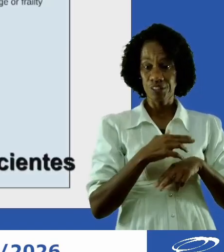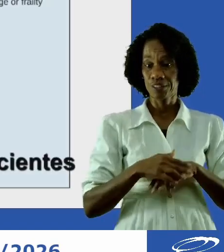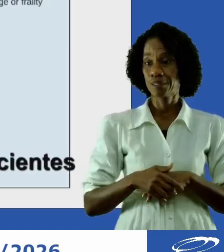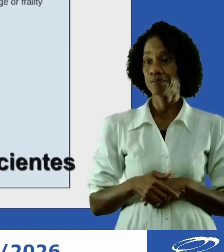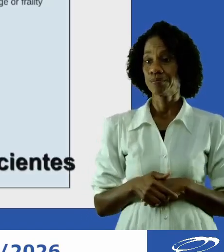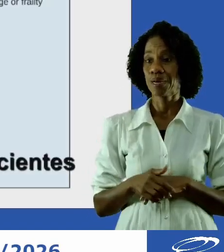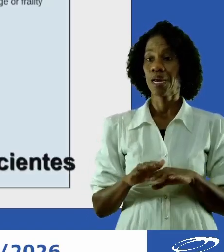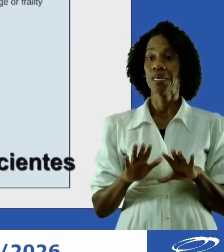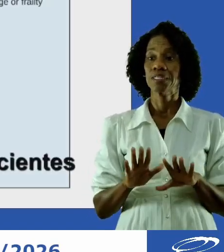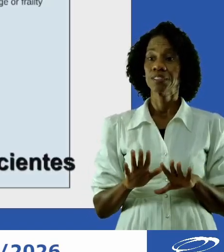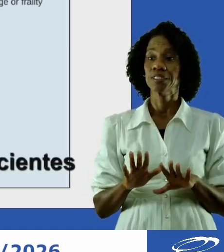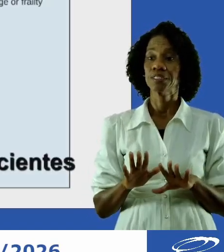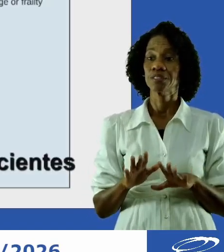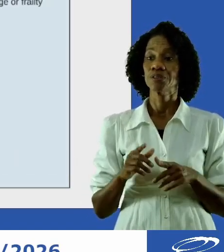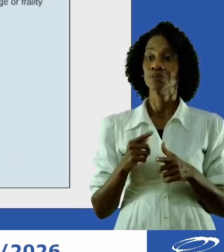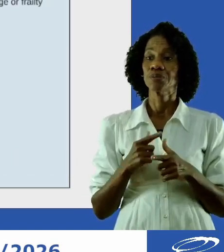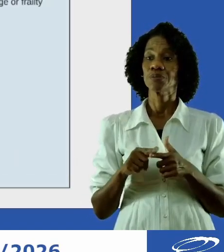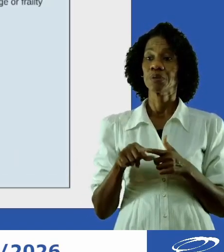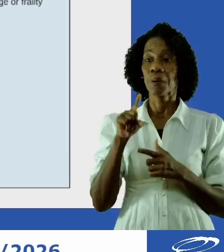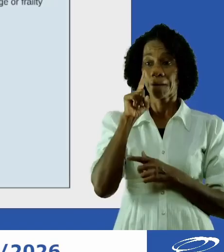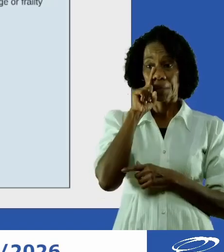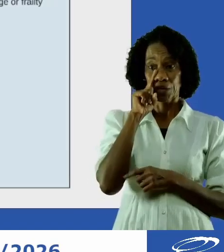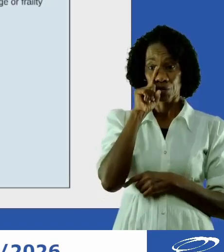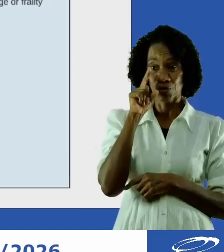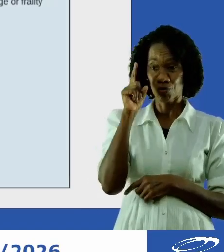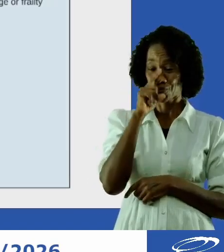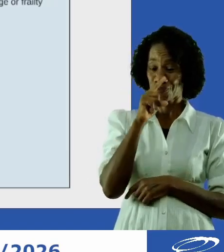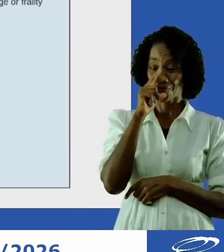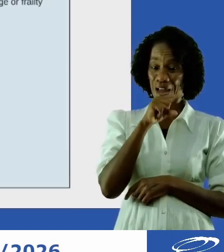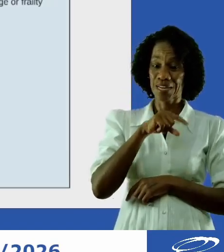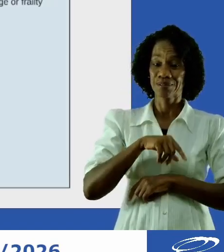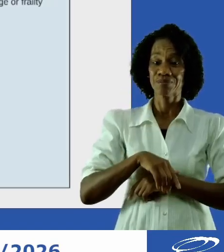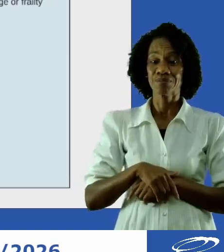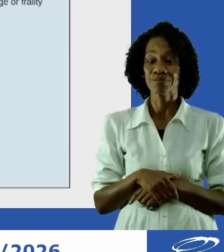high risk of a failure, and a subgroup of patients indeterminate,